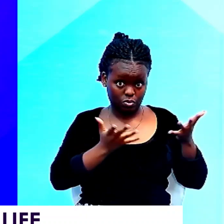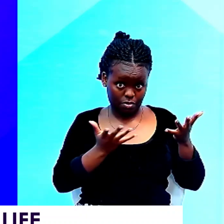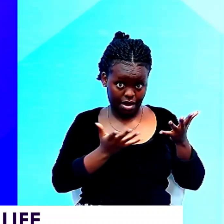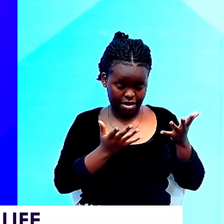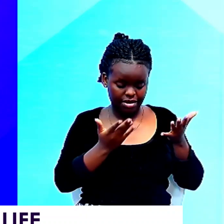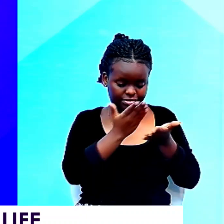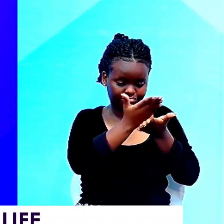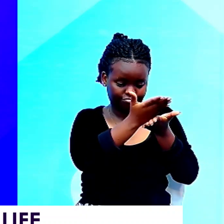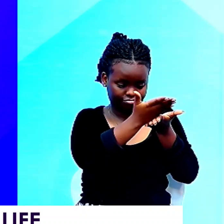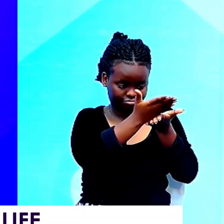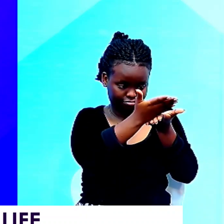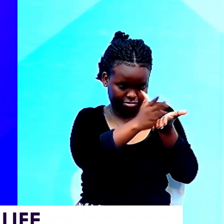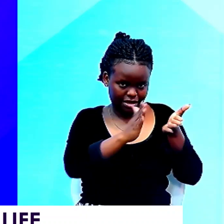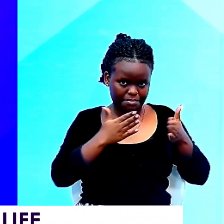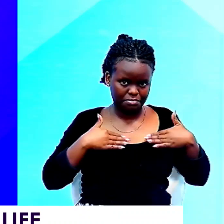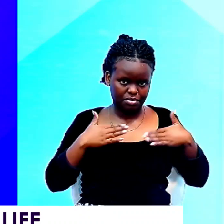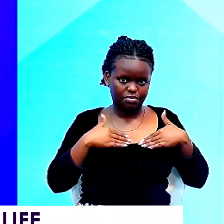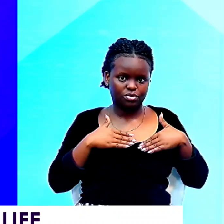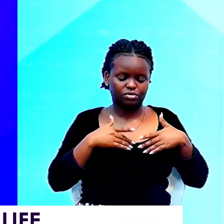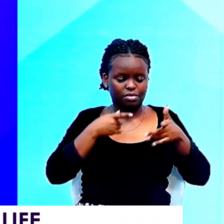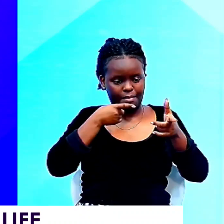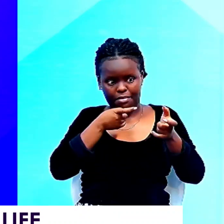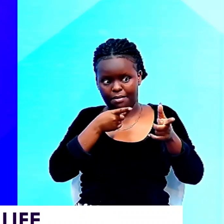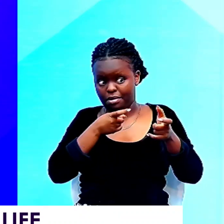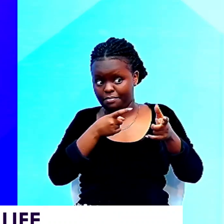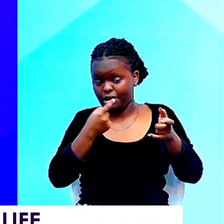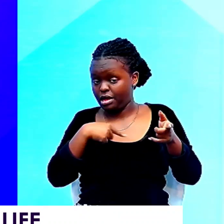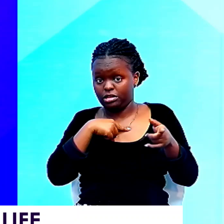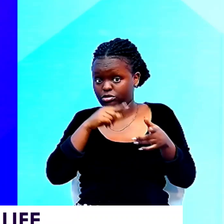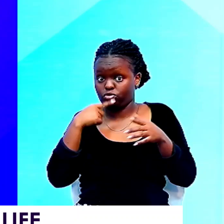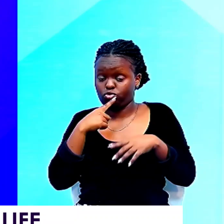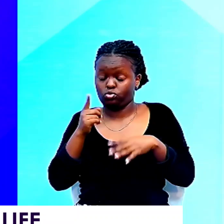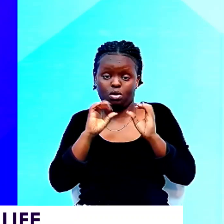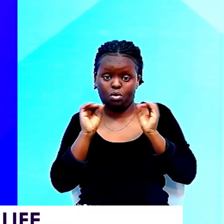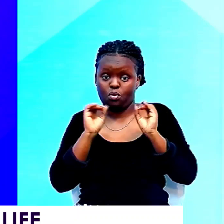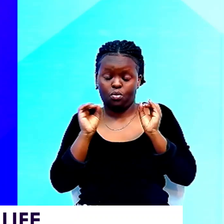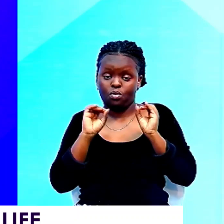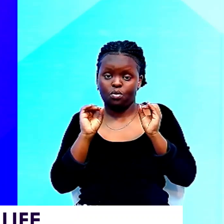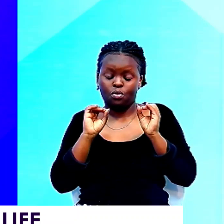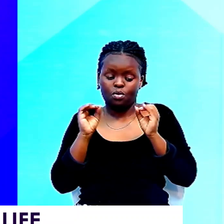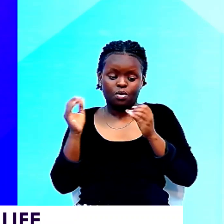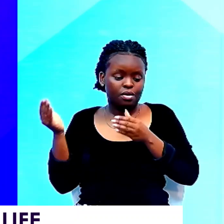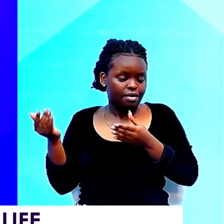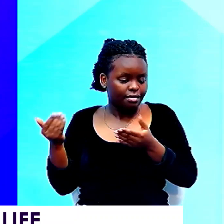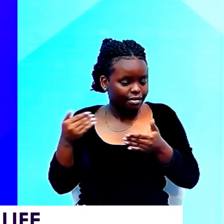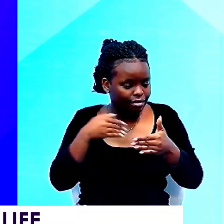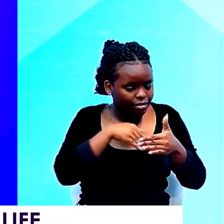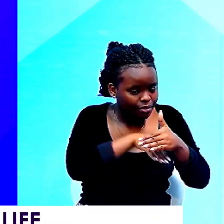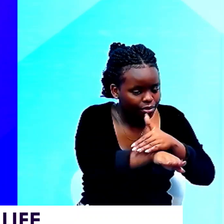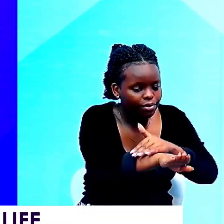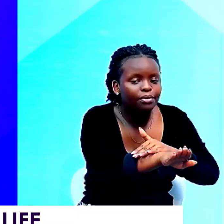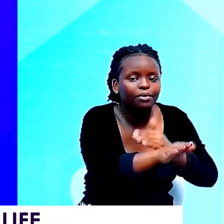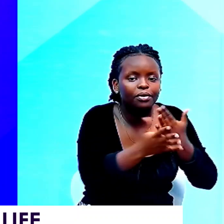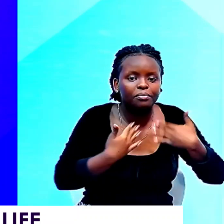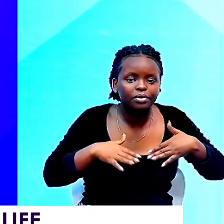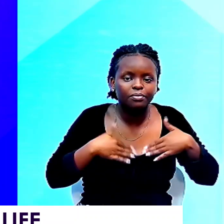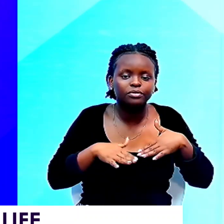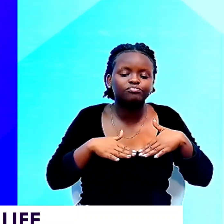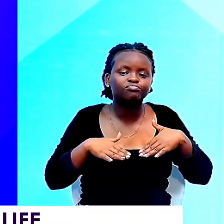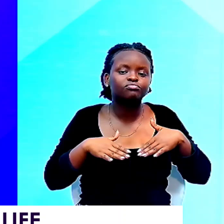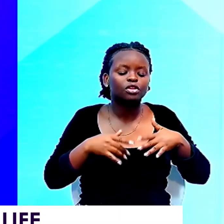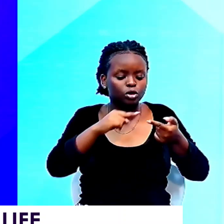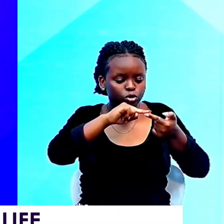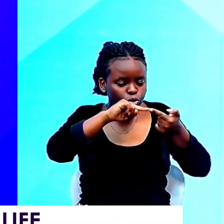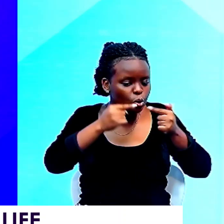some people, of course they have been accused, we are not so sure, also bring in their people to do harm so that it is